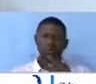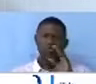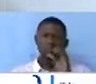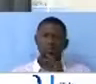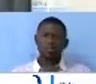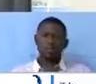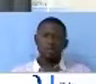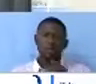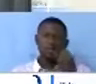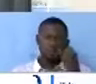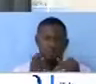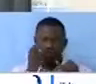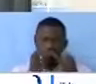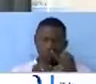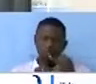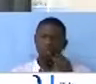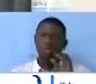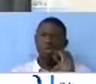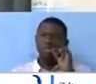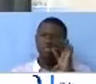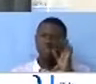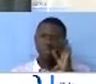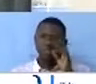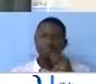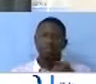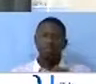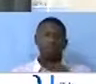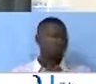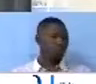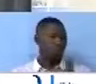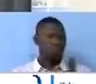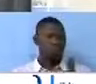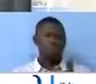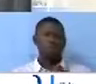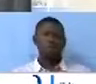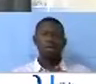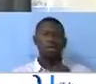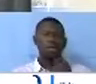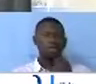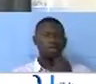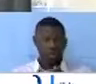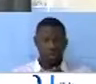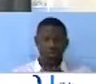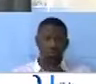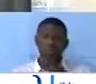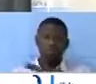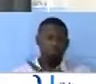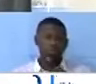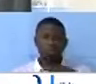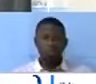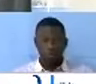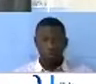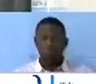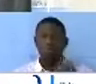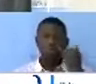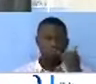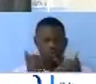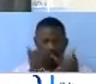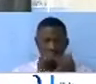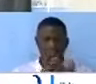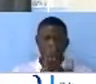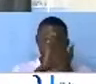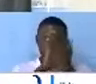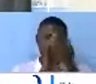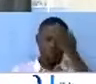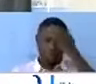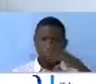an inference. I am expressly saying you do not want to be rude to the commission. That's what you